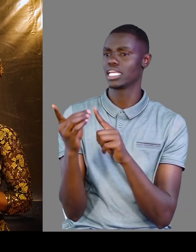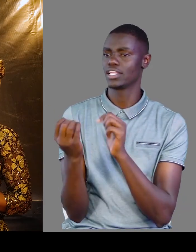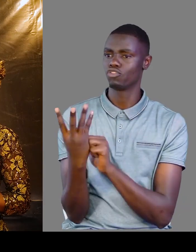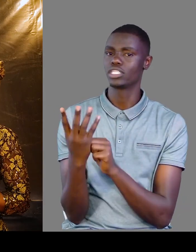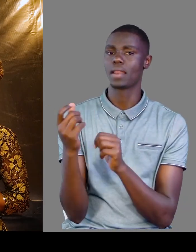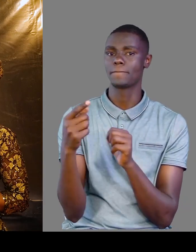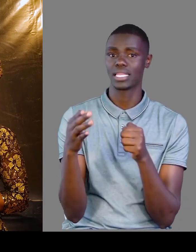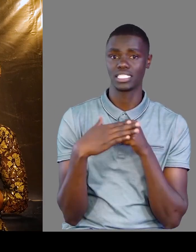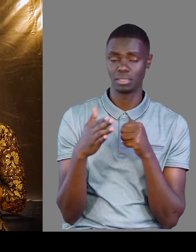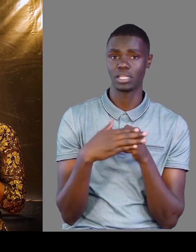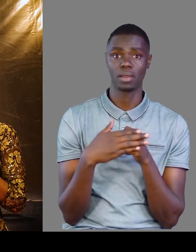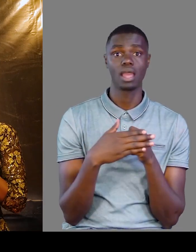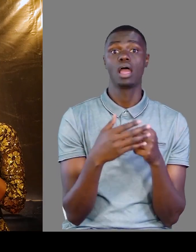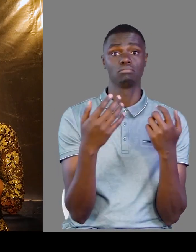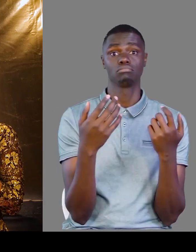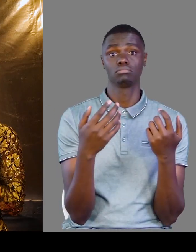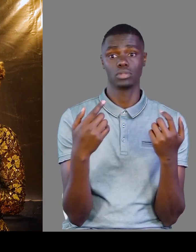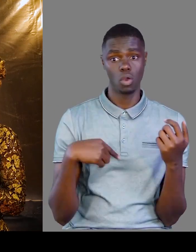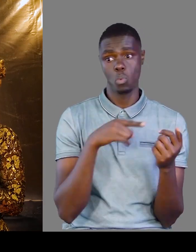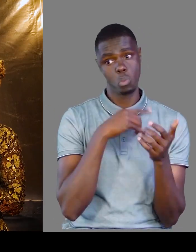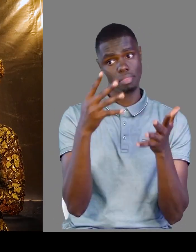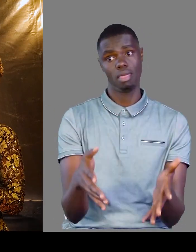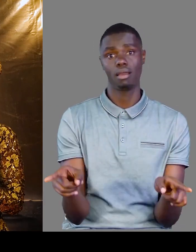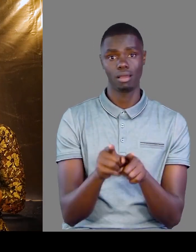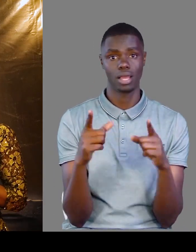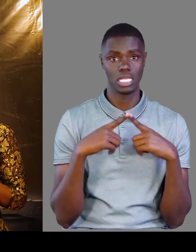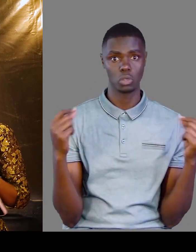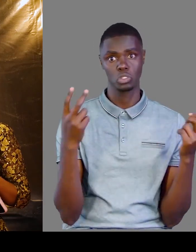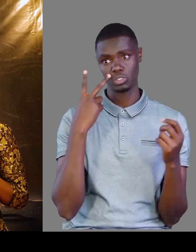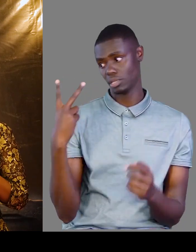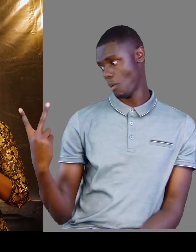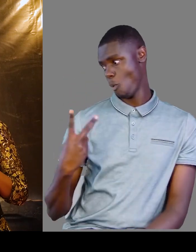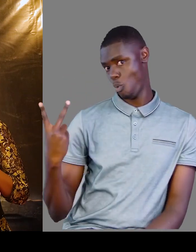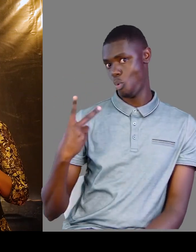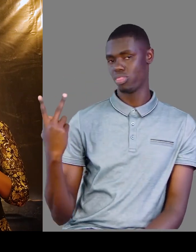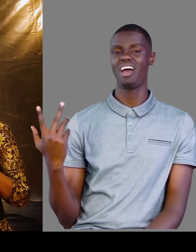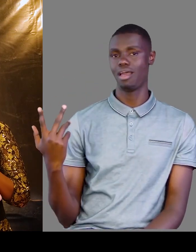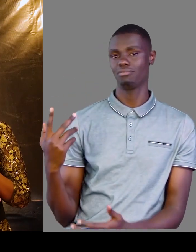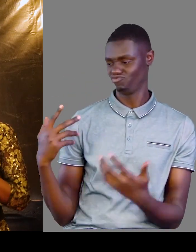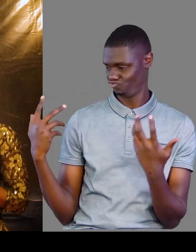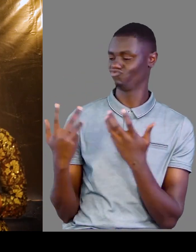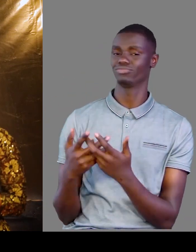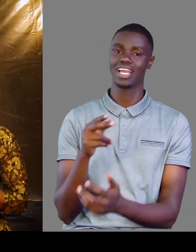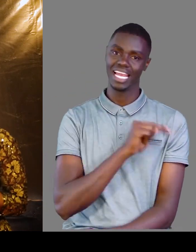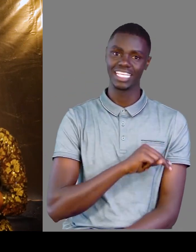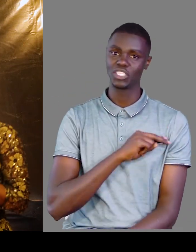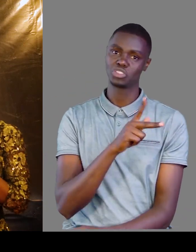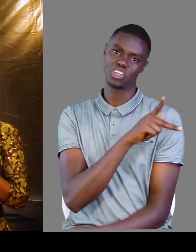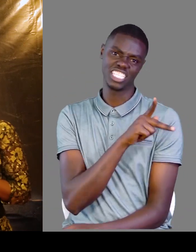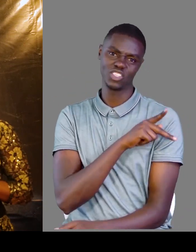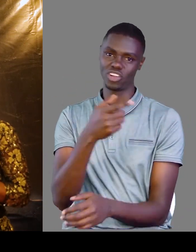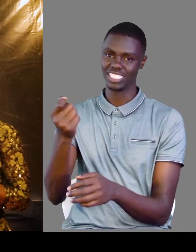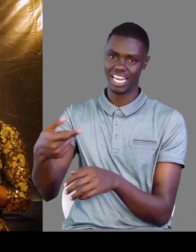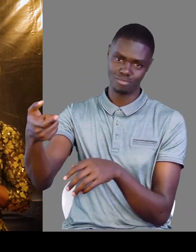I hope you're also going to be one of the hosts. Sisi tutafika. Simuona vile tumematch tu. Sisi hii ni natural bana. Ongeza mshahara by the way Kizito. Ongeza